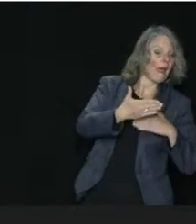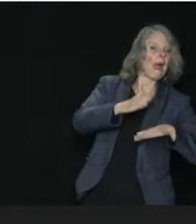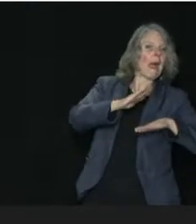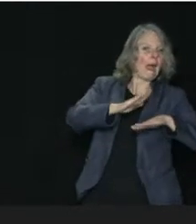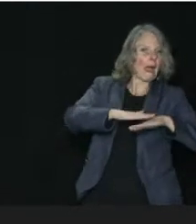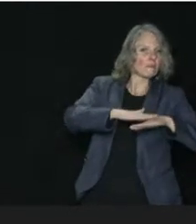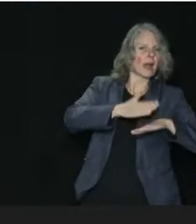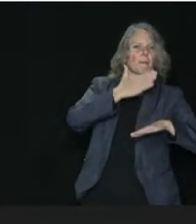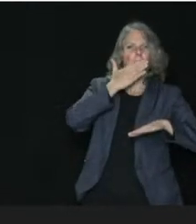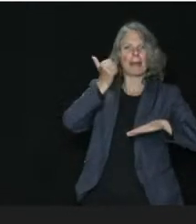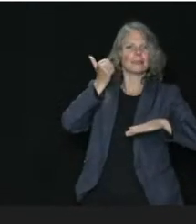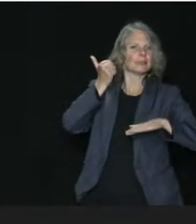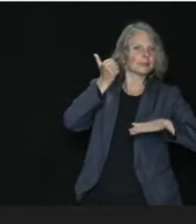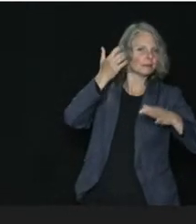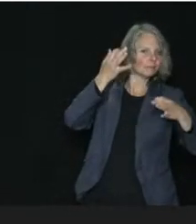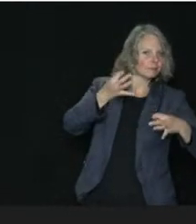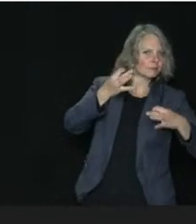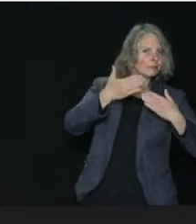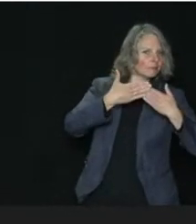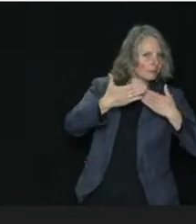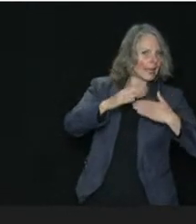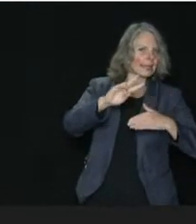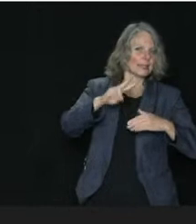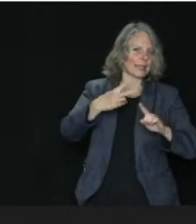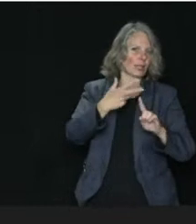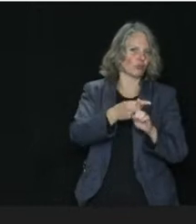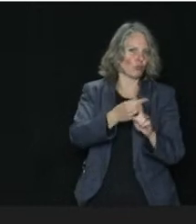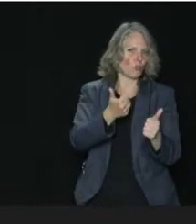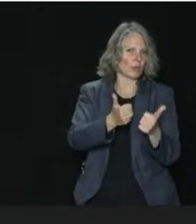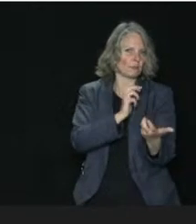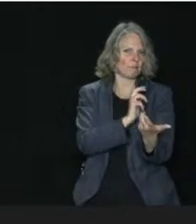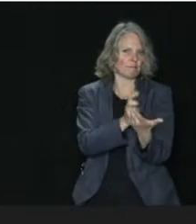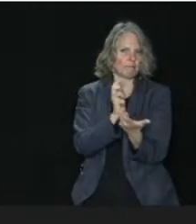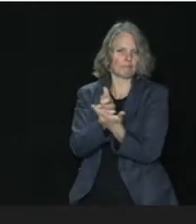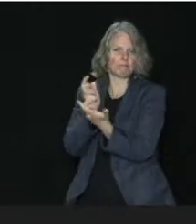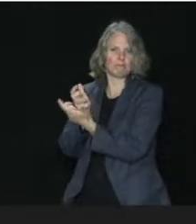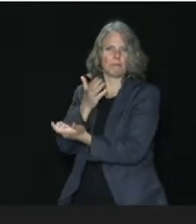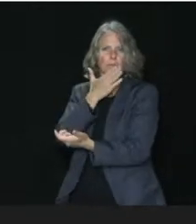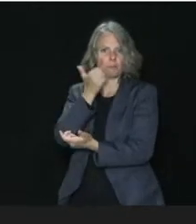the best vaccine to use for the second dose before